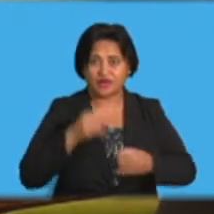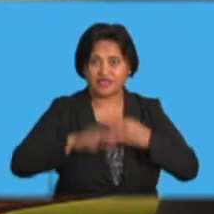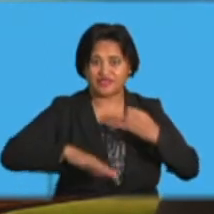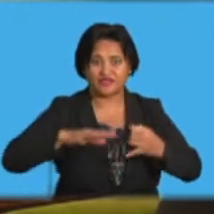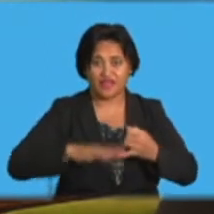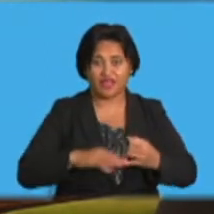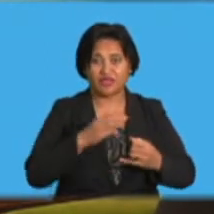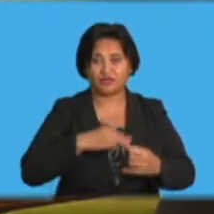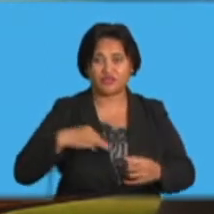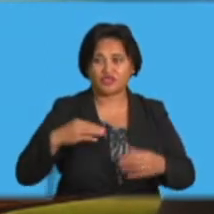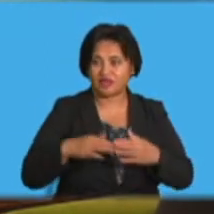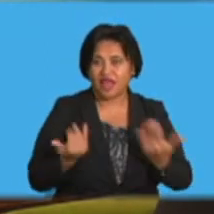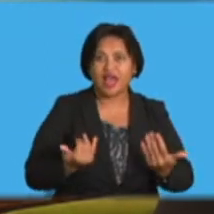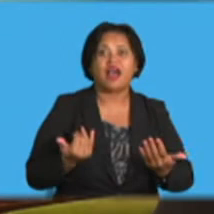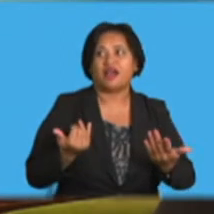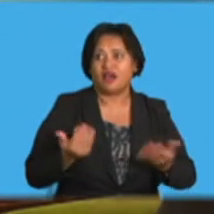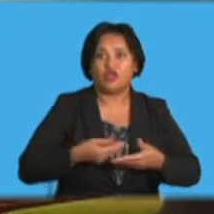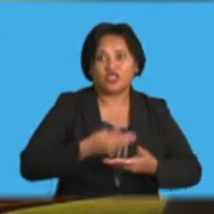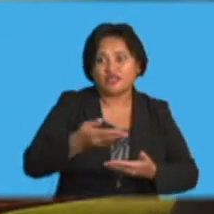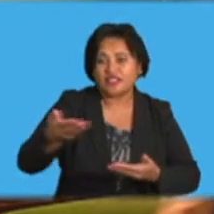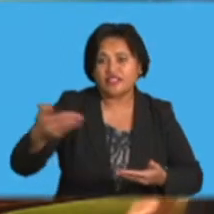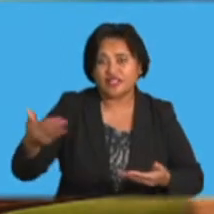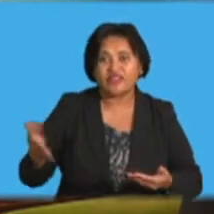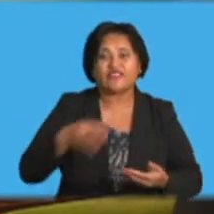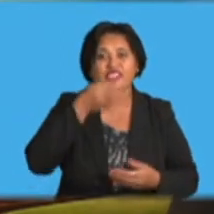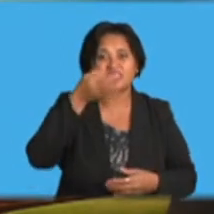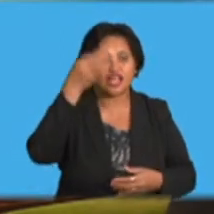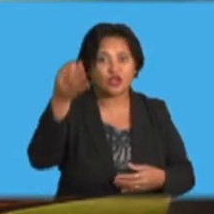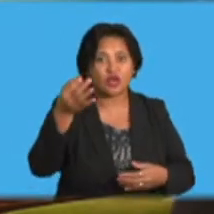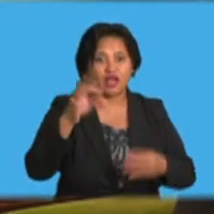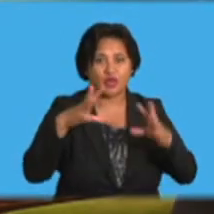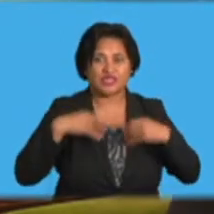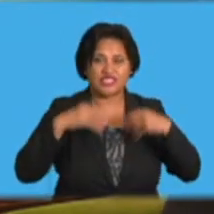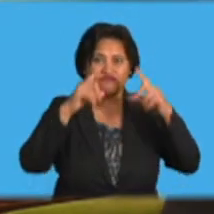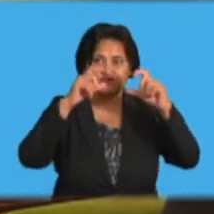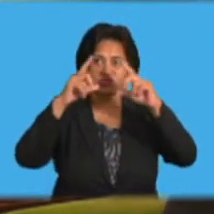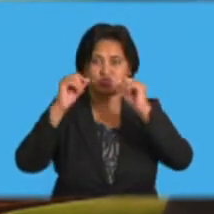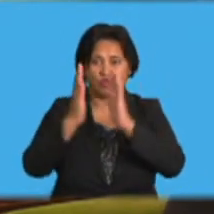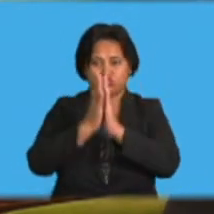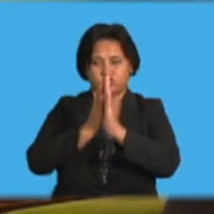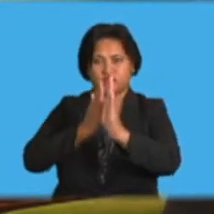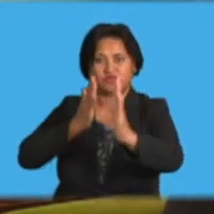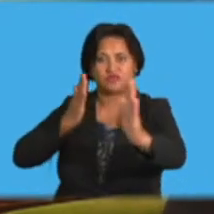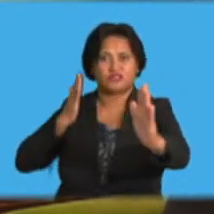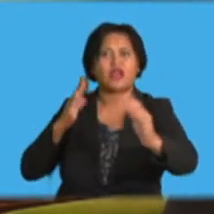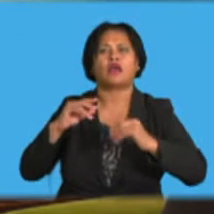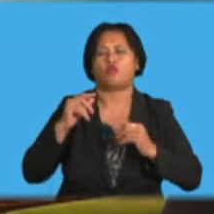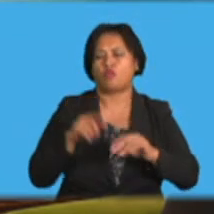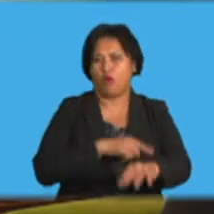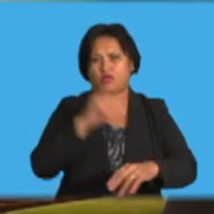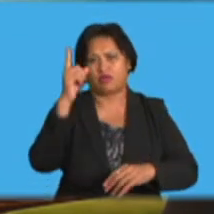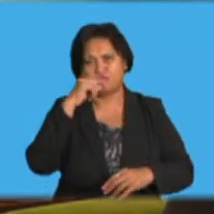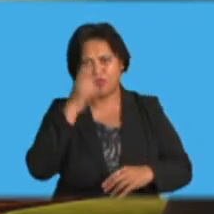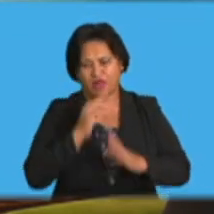today serving affected Fijians at Lawanga Park in Singatoka. I've just been receiving photographs of it. The lines are quite long. The team will then move to Prince Charles Park